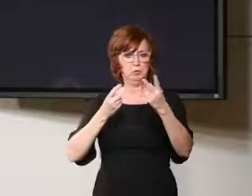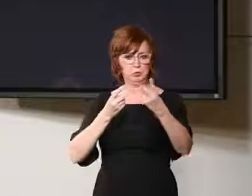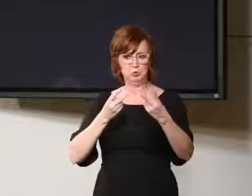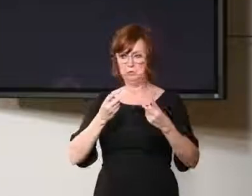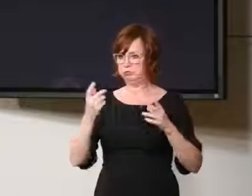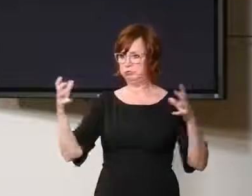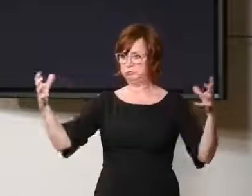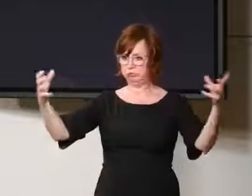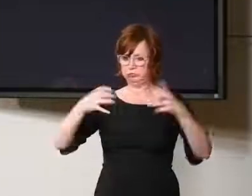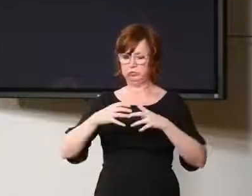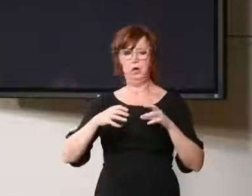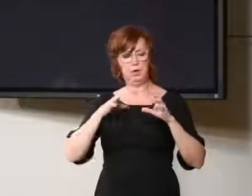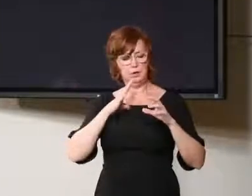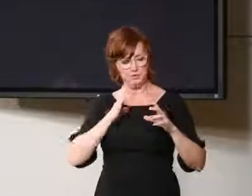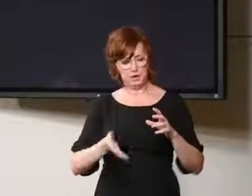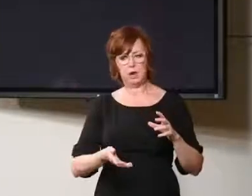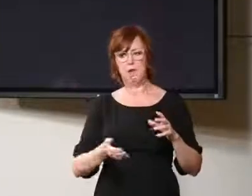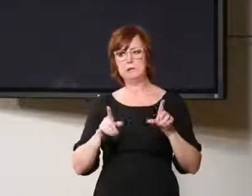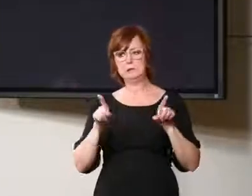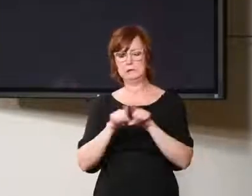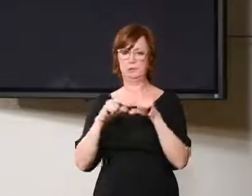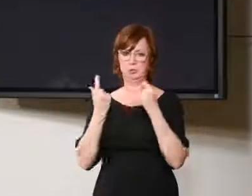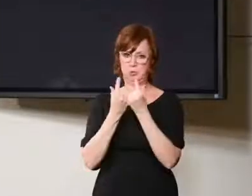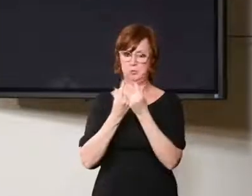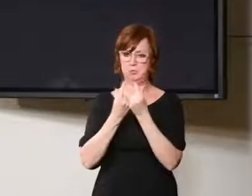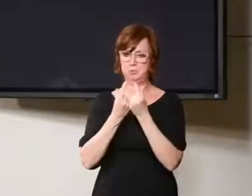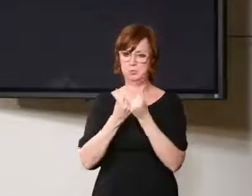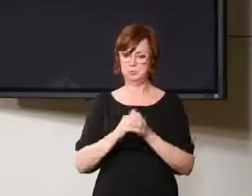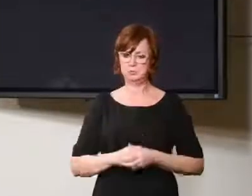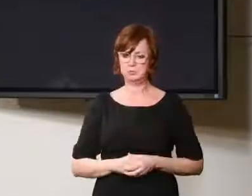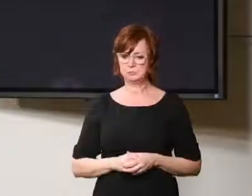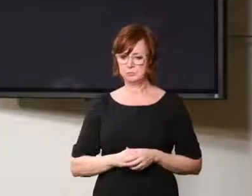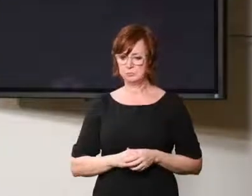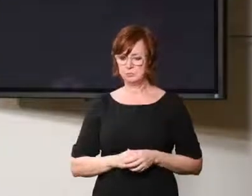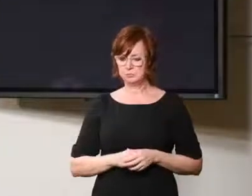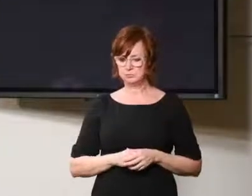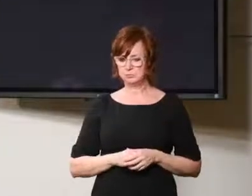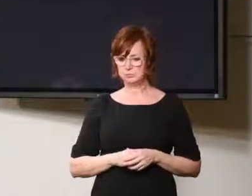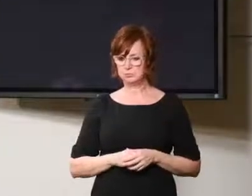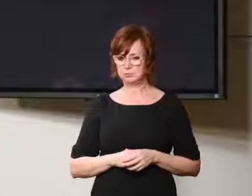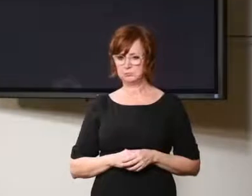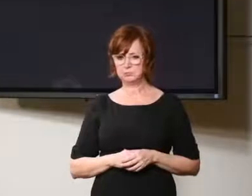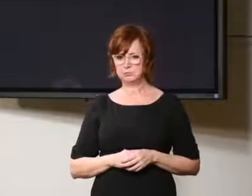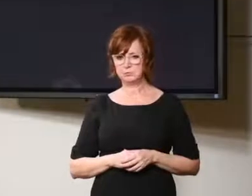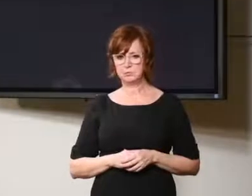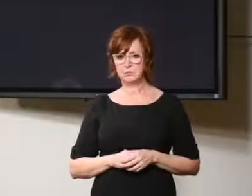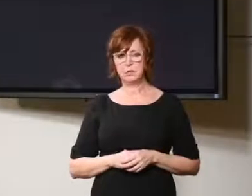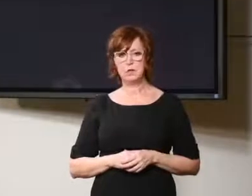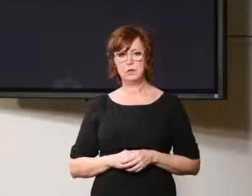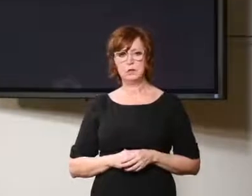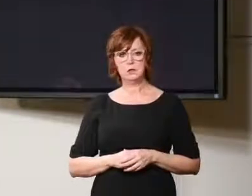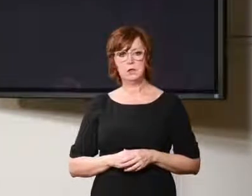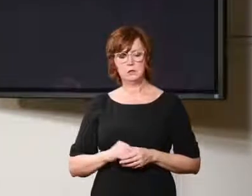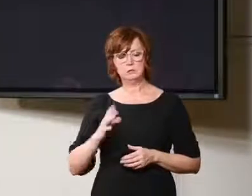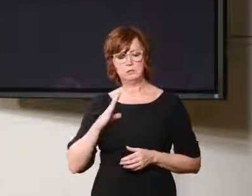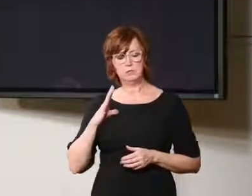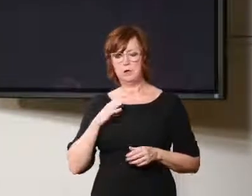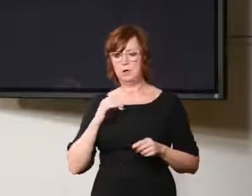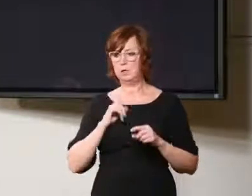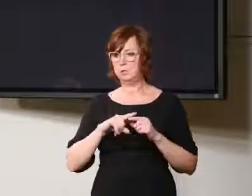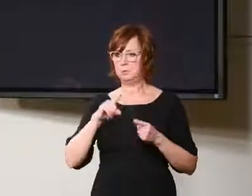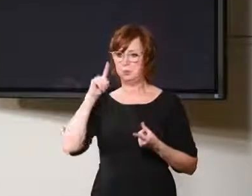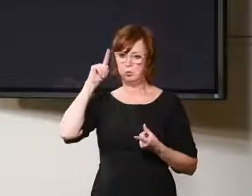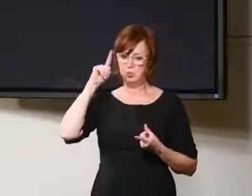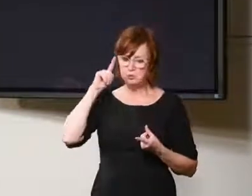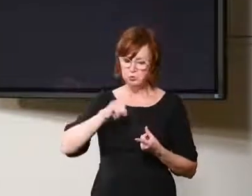fixed individuals who may be living in different households who become a virtual household of 3 or 4 people. But we really have to minimize